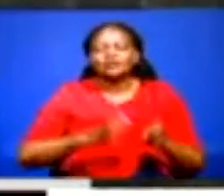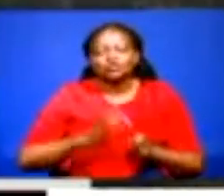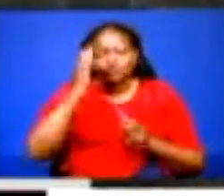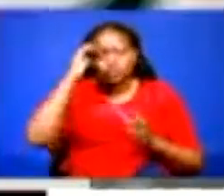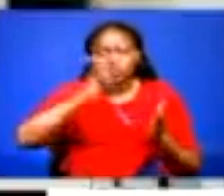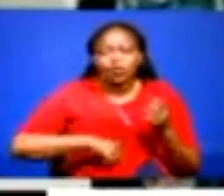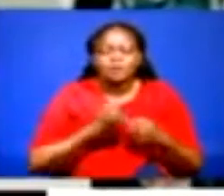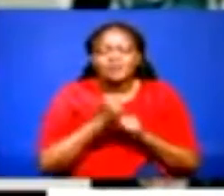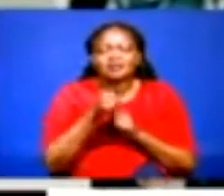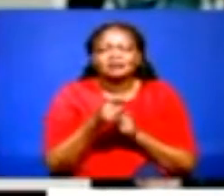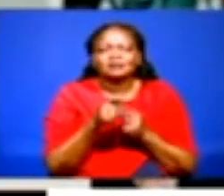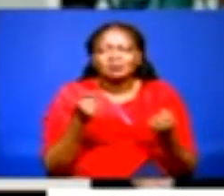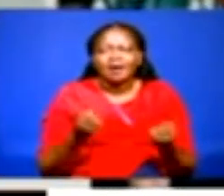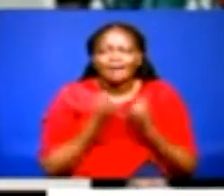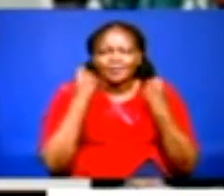caused the crash.